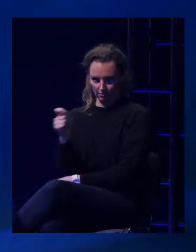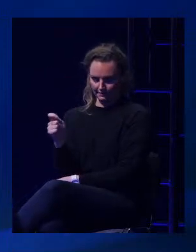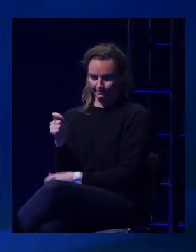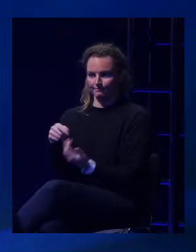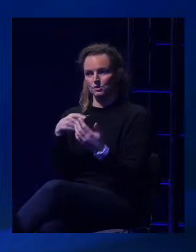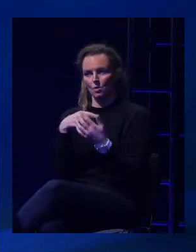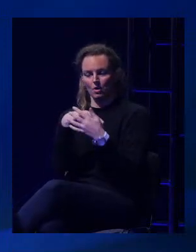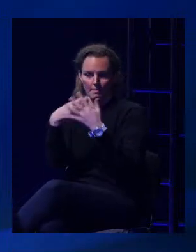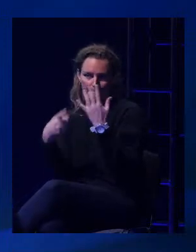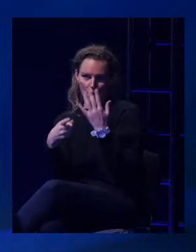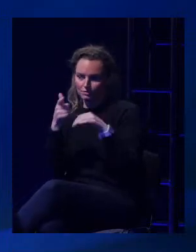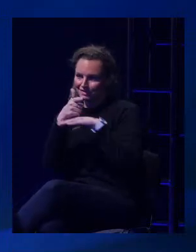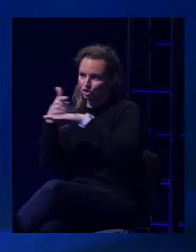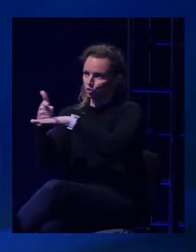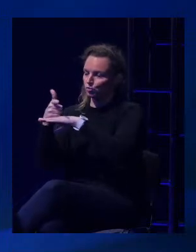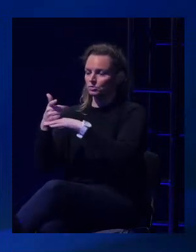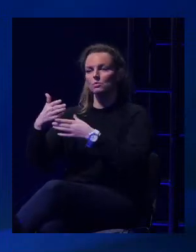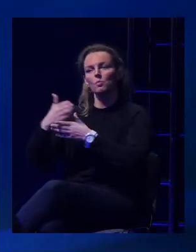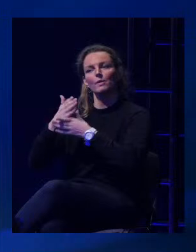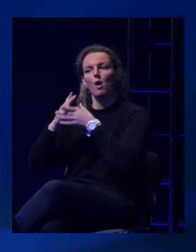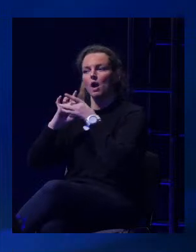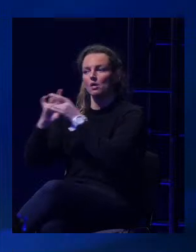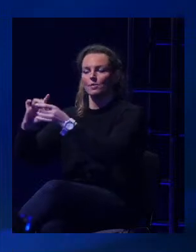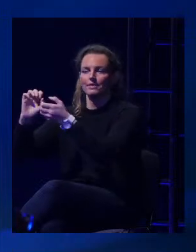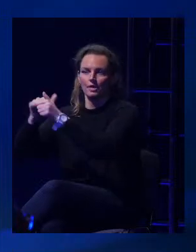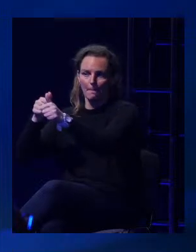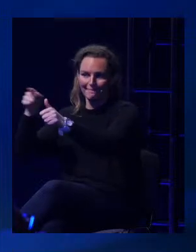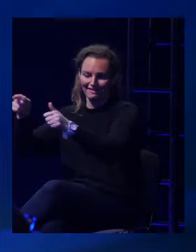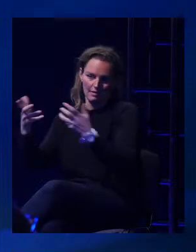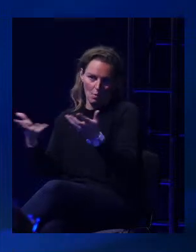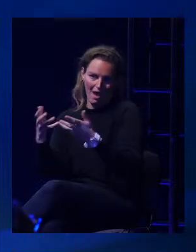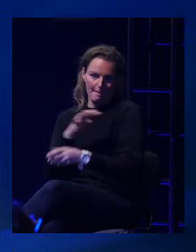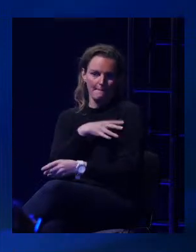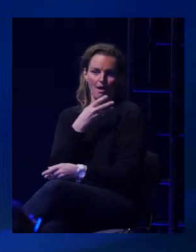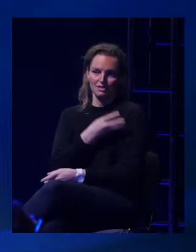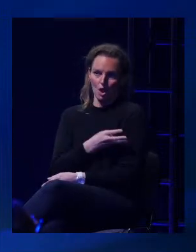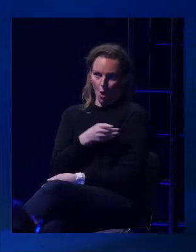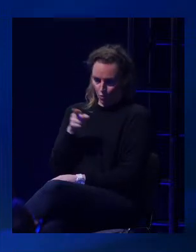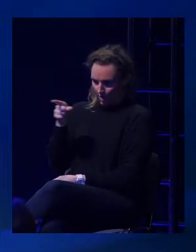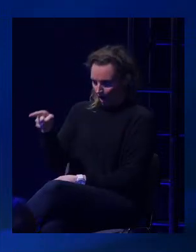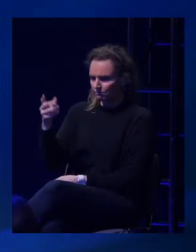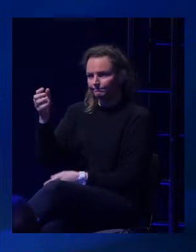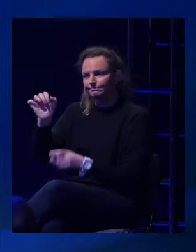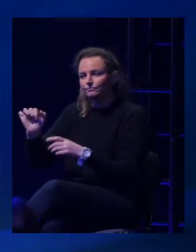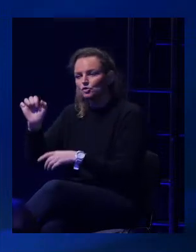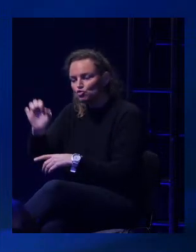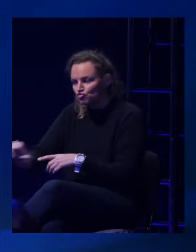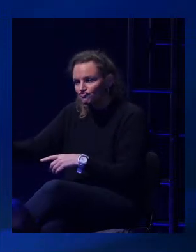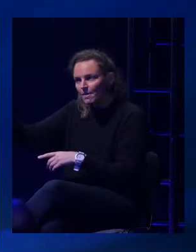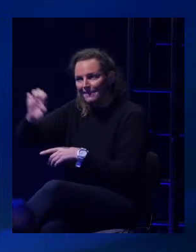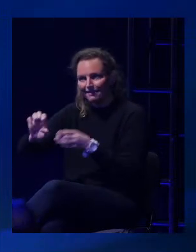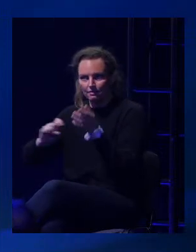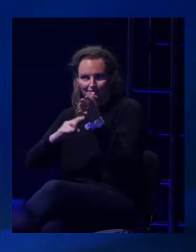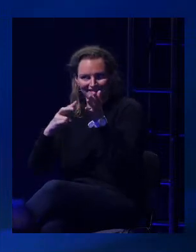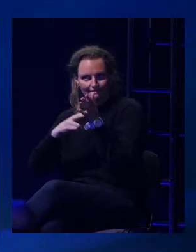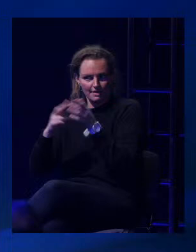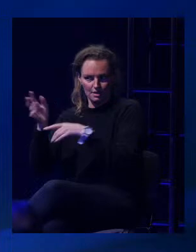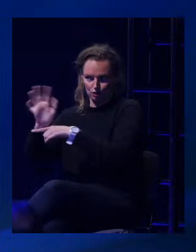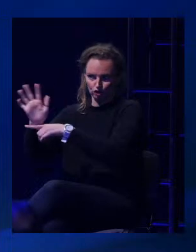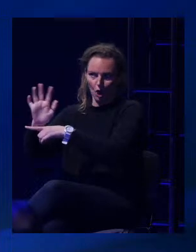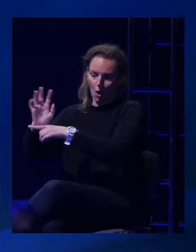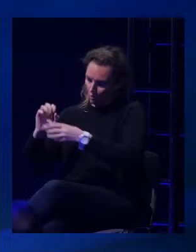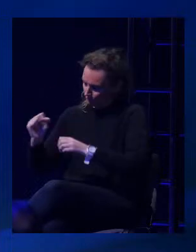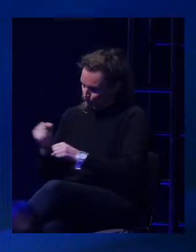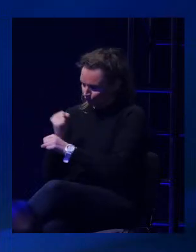we work with a company in Barcelona that do specific European television show where they are producing high-end